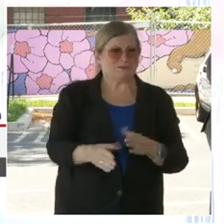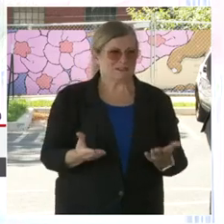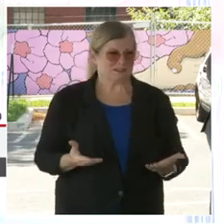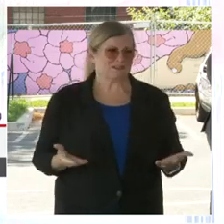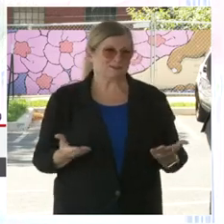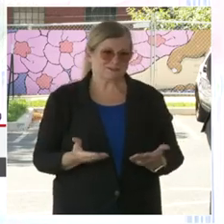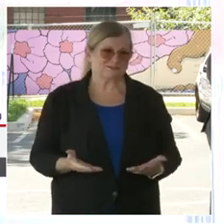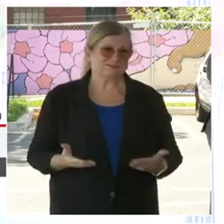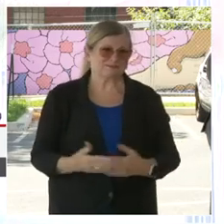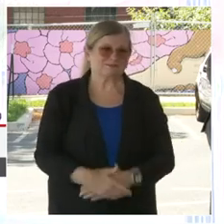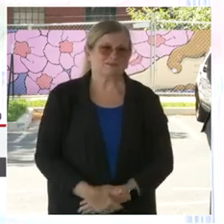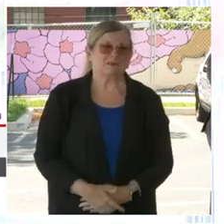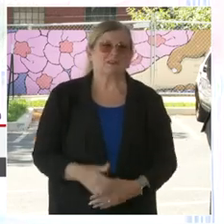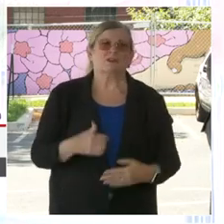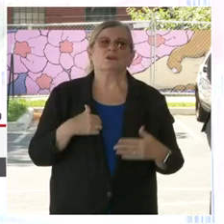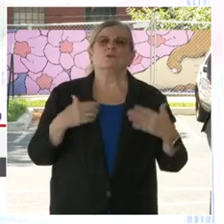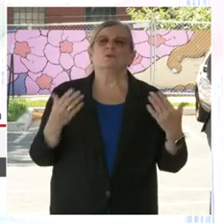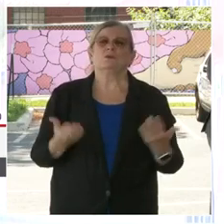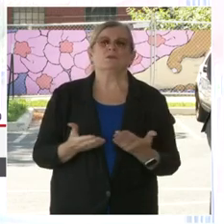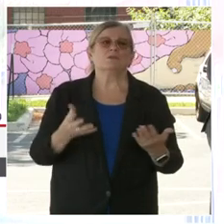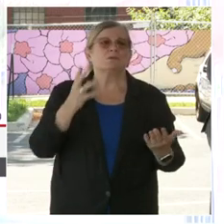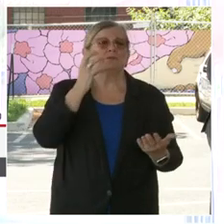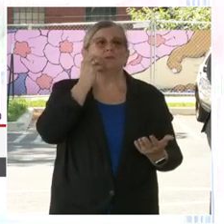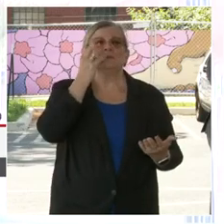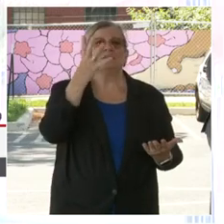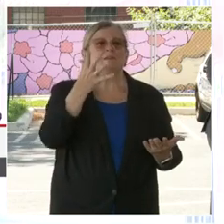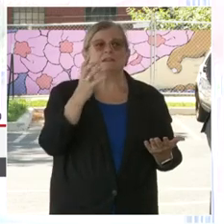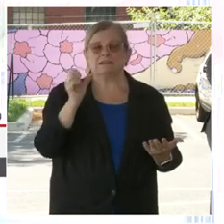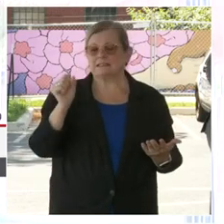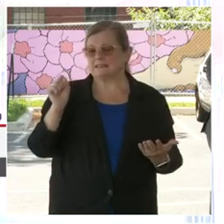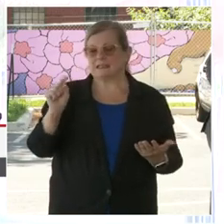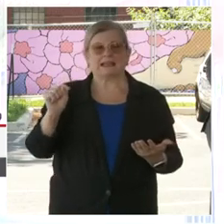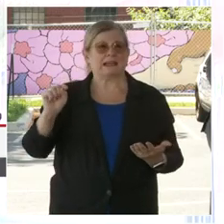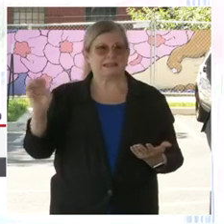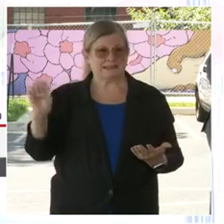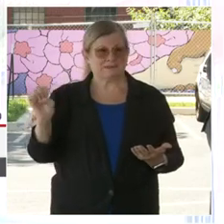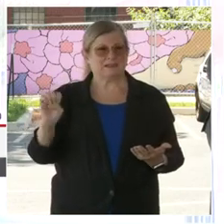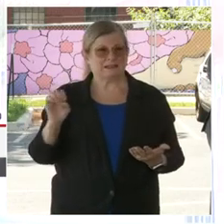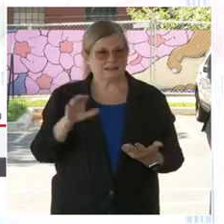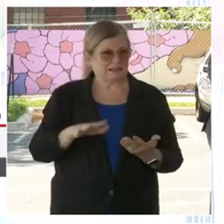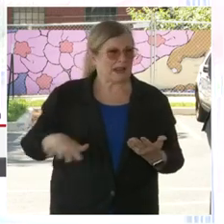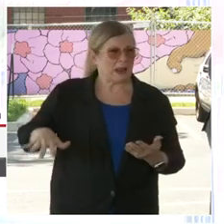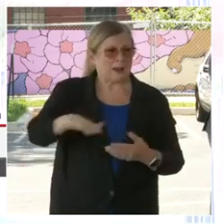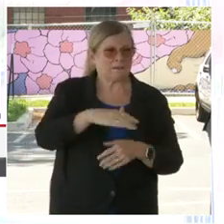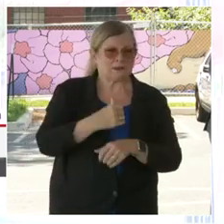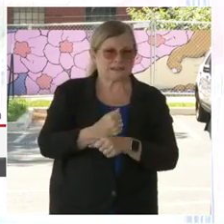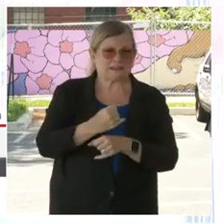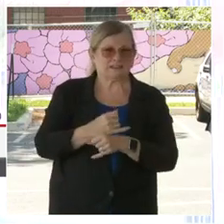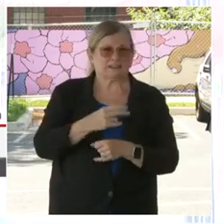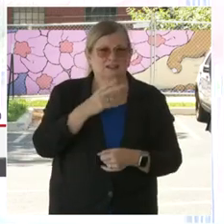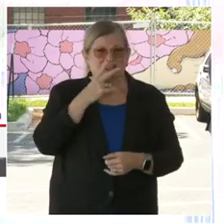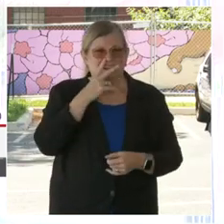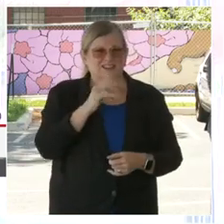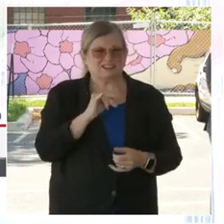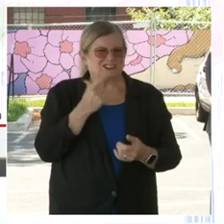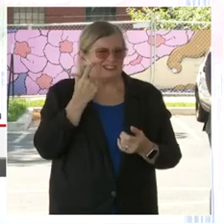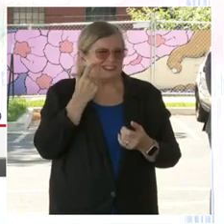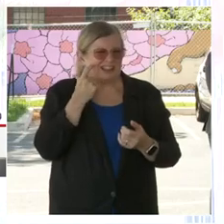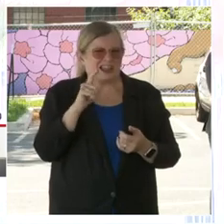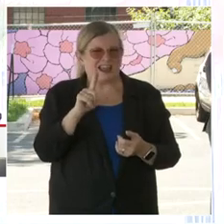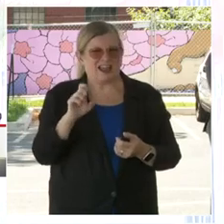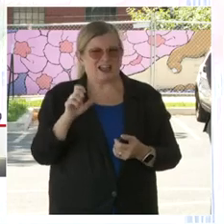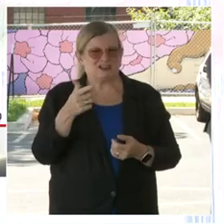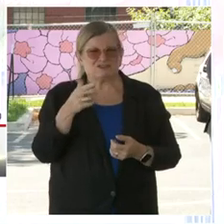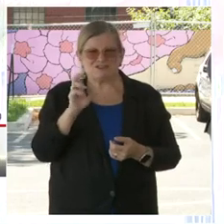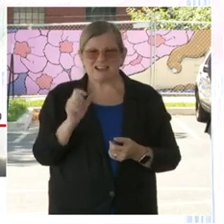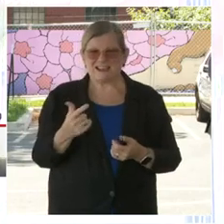are here at the beautiful St. Elizabeth's campus. You heard Latrina Owens, who is right in front of me, tell you what